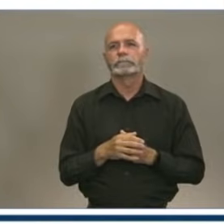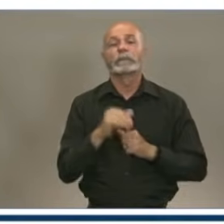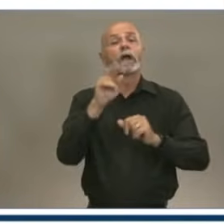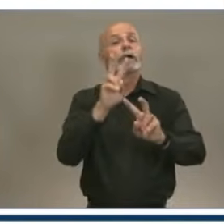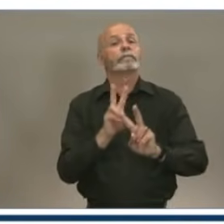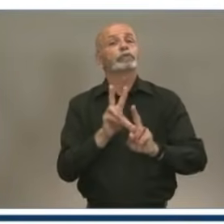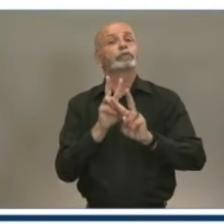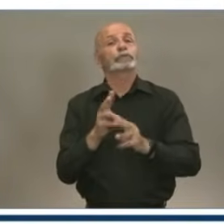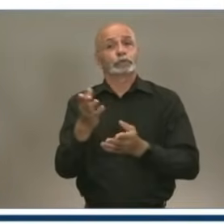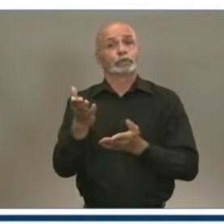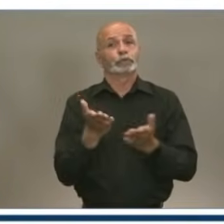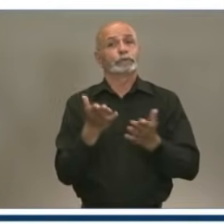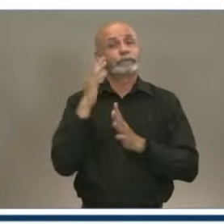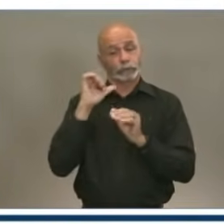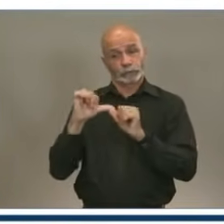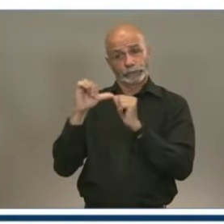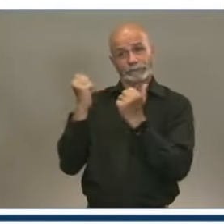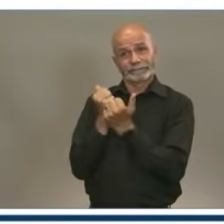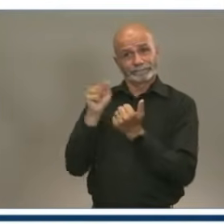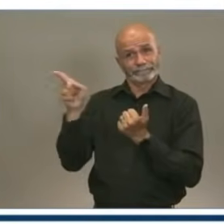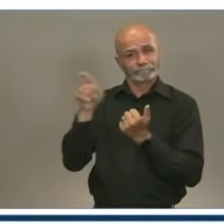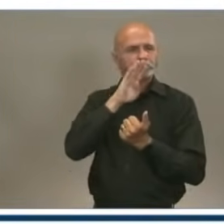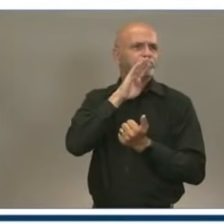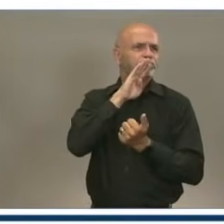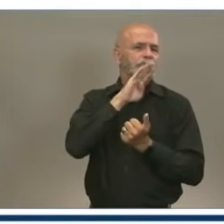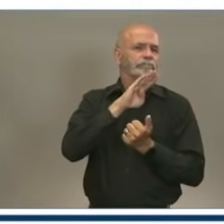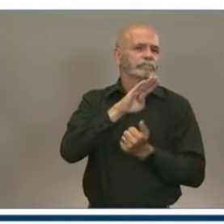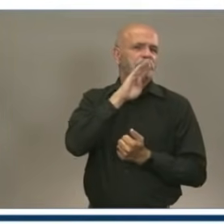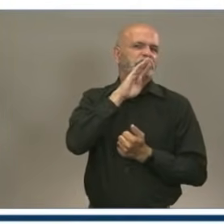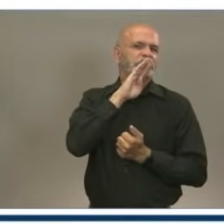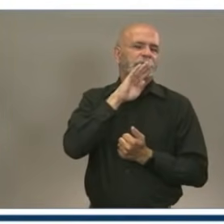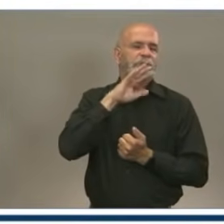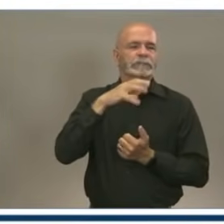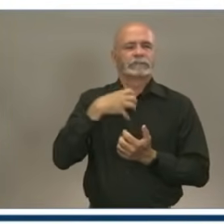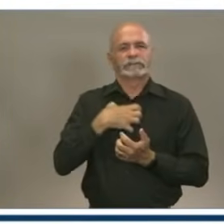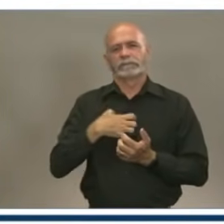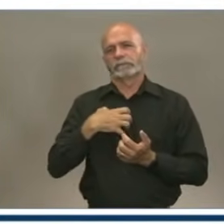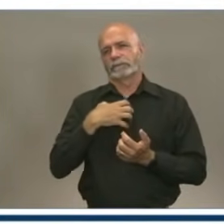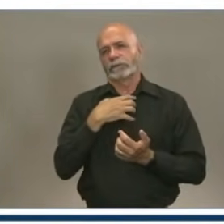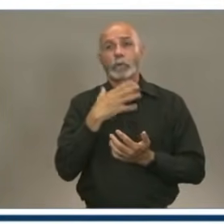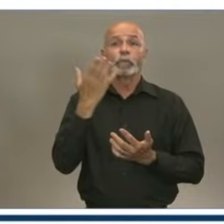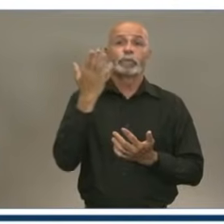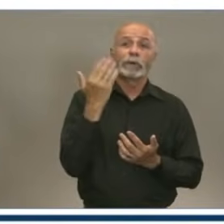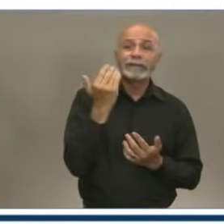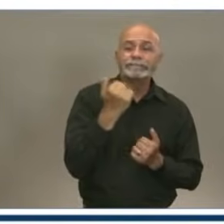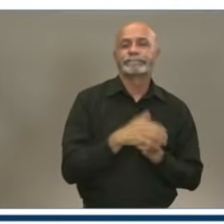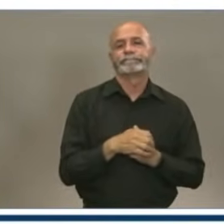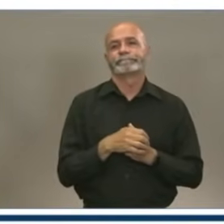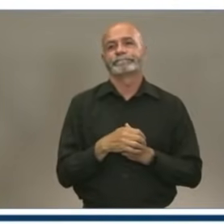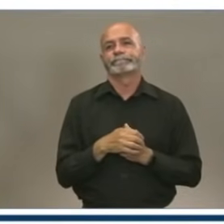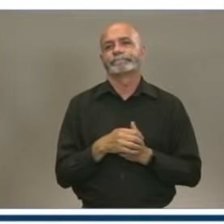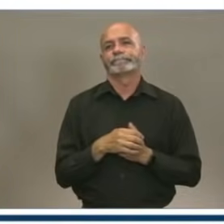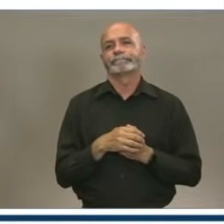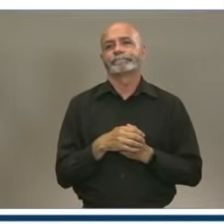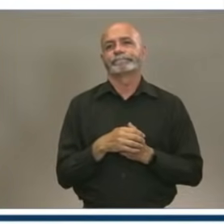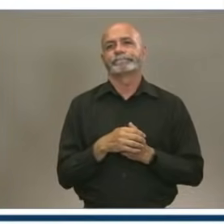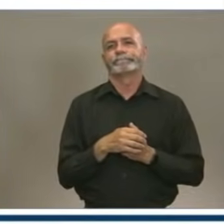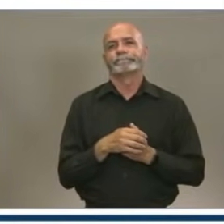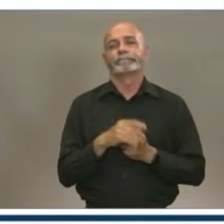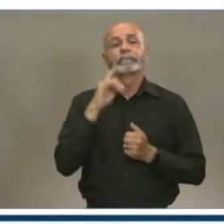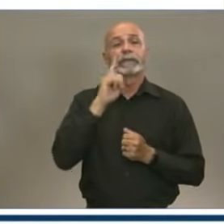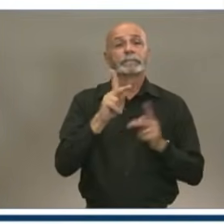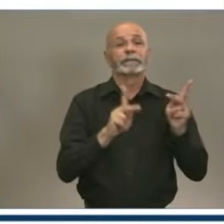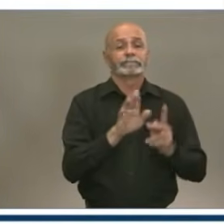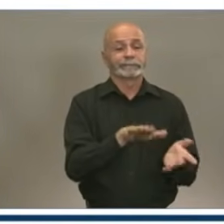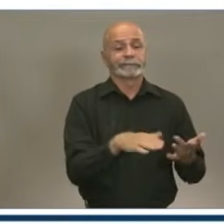is expressing frustration over the fact that currently the rules around visitation don't